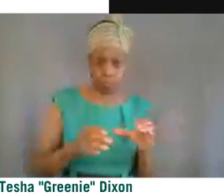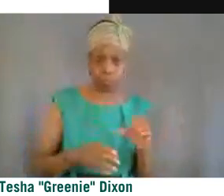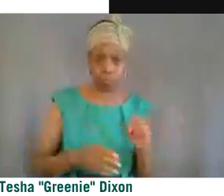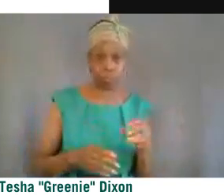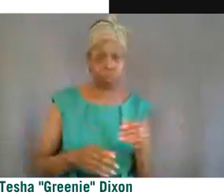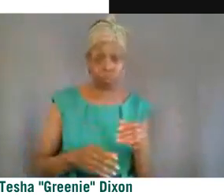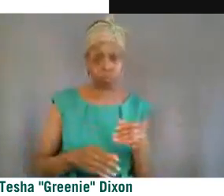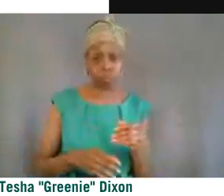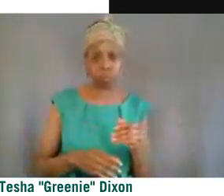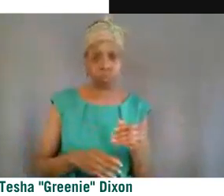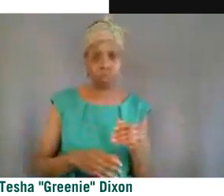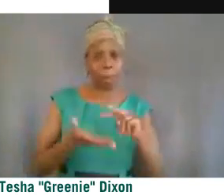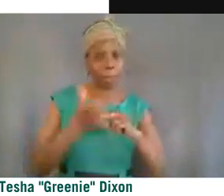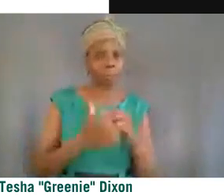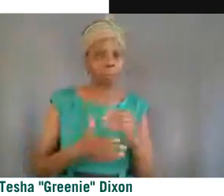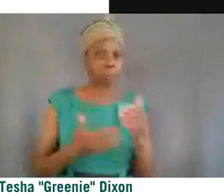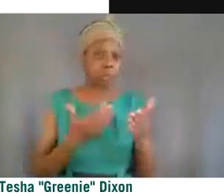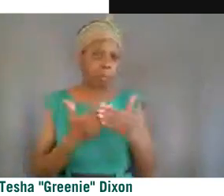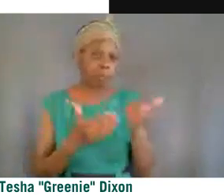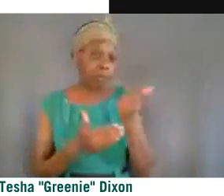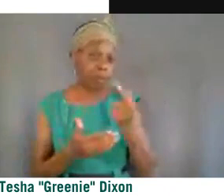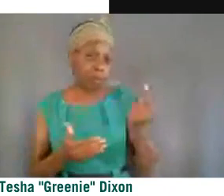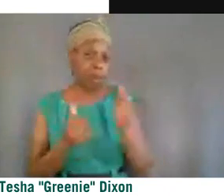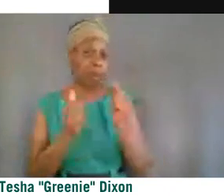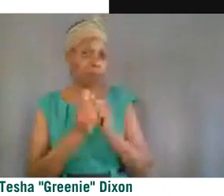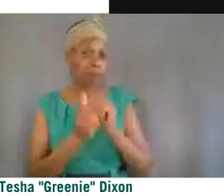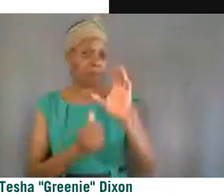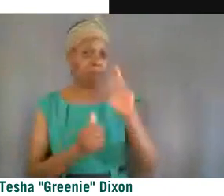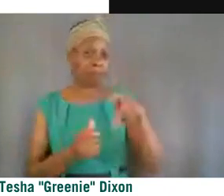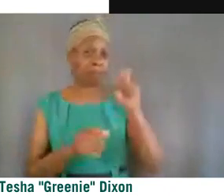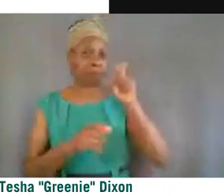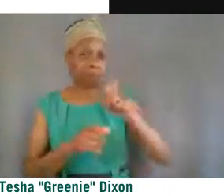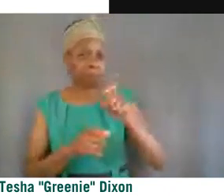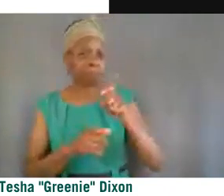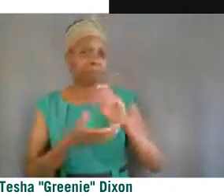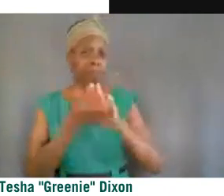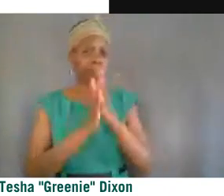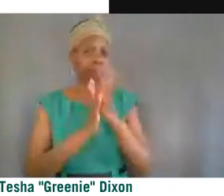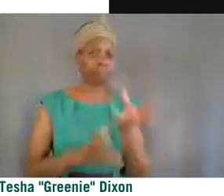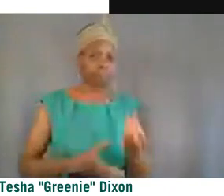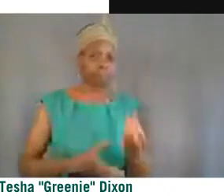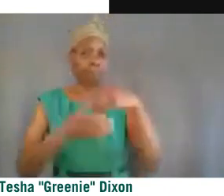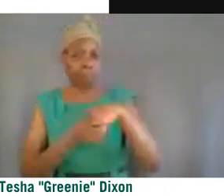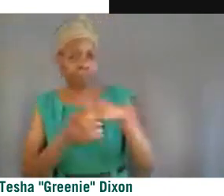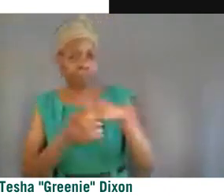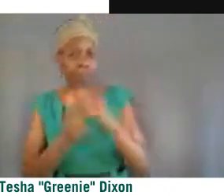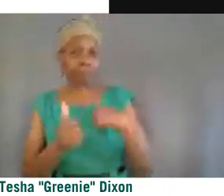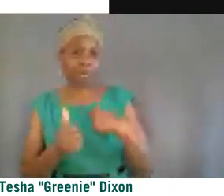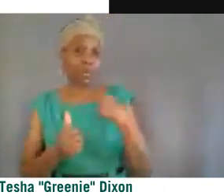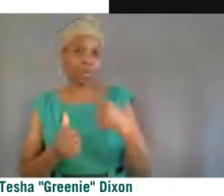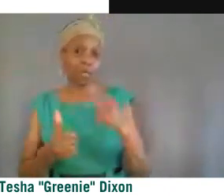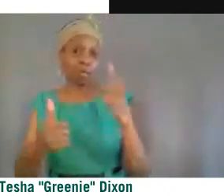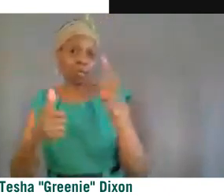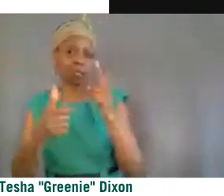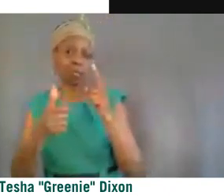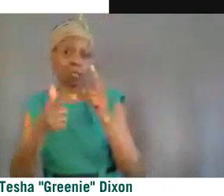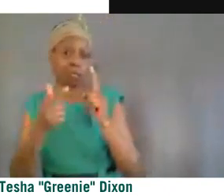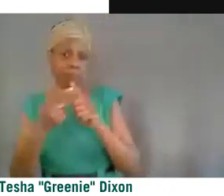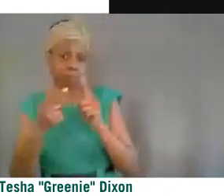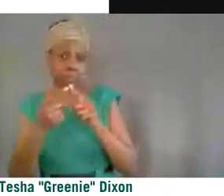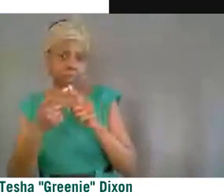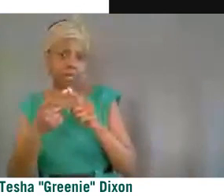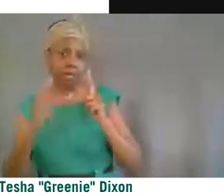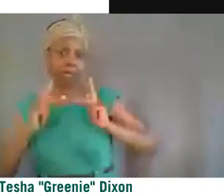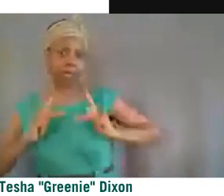pretty much everybody who has CP needs to be involved with, I would say, either a physical medicine doctor,